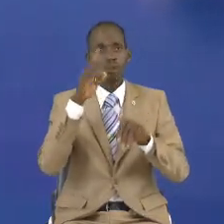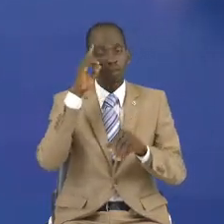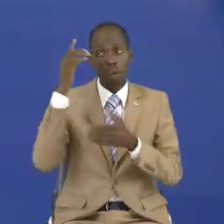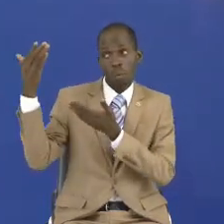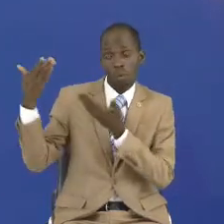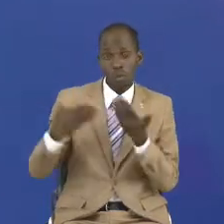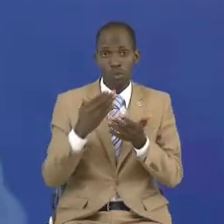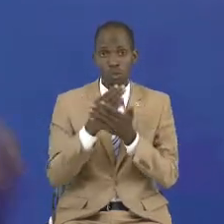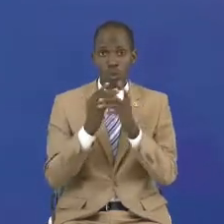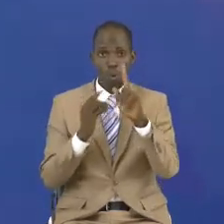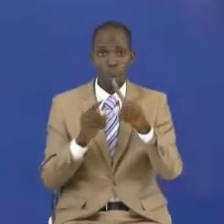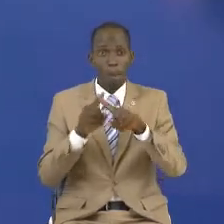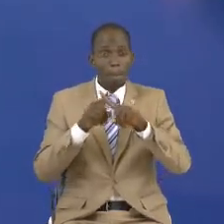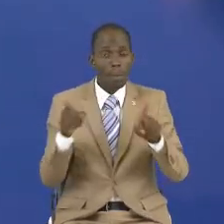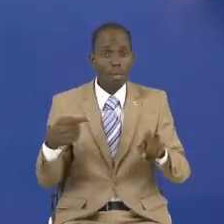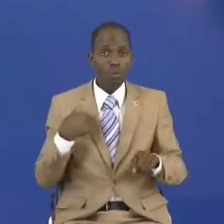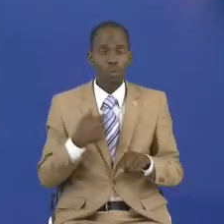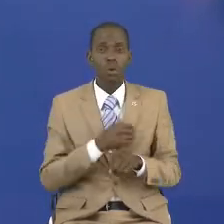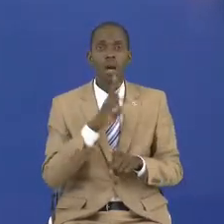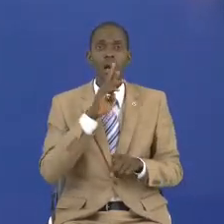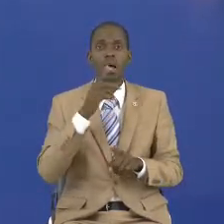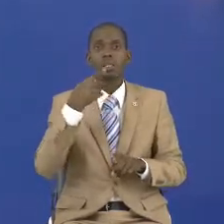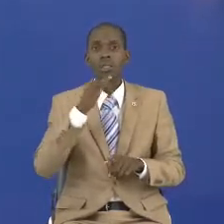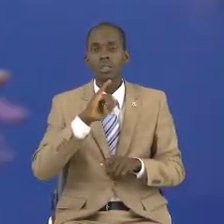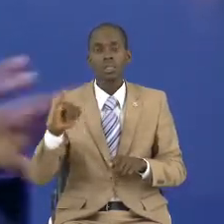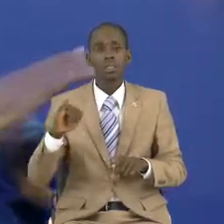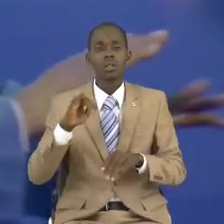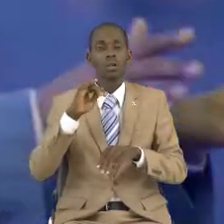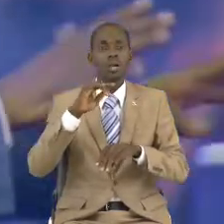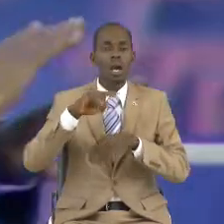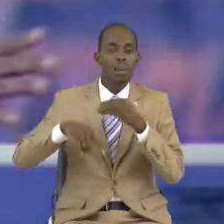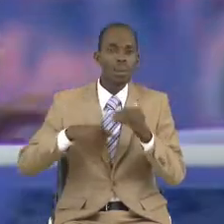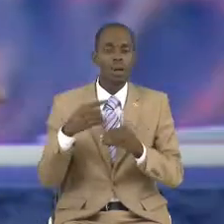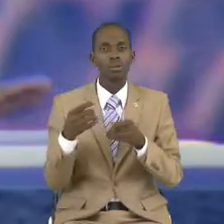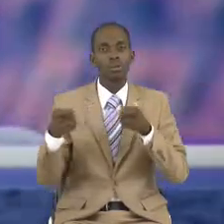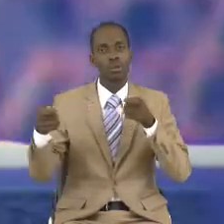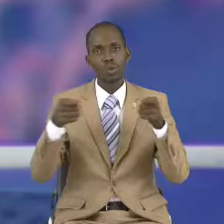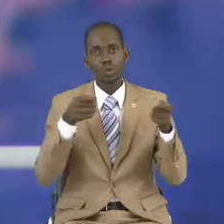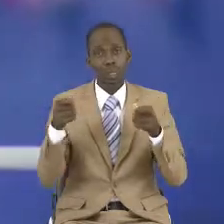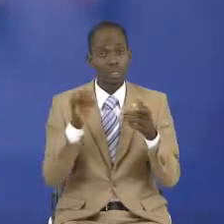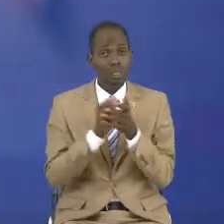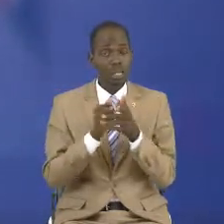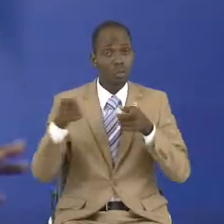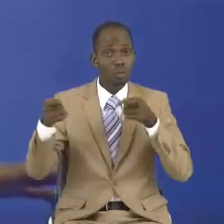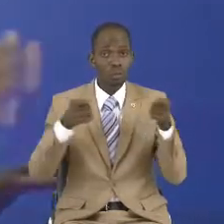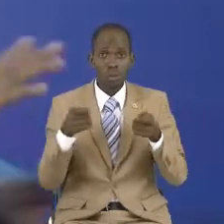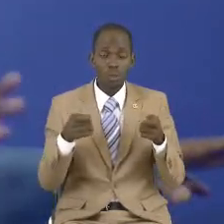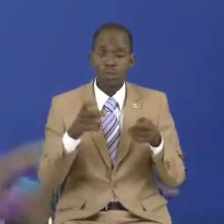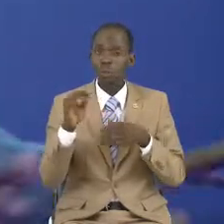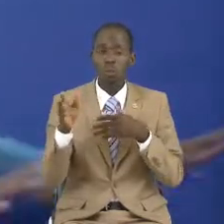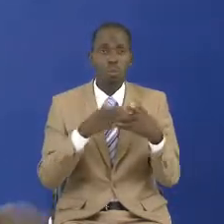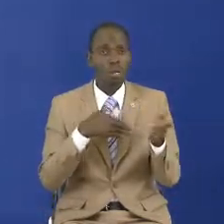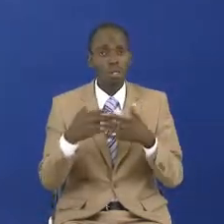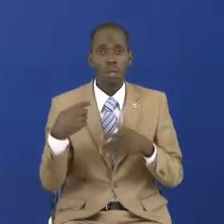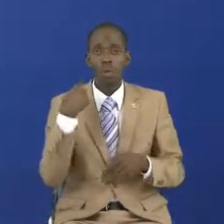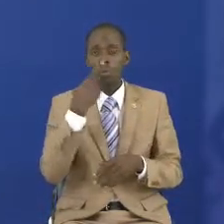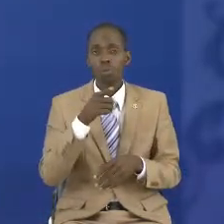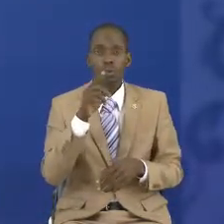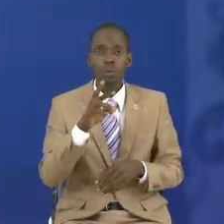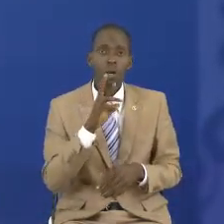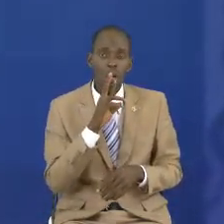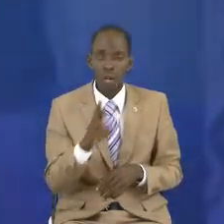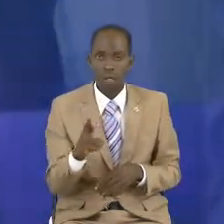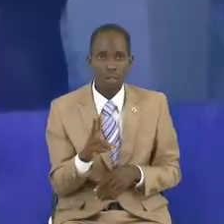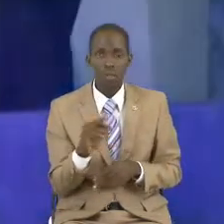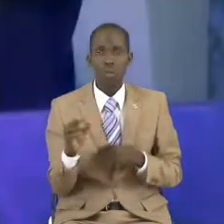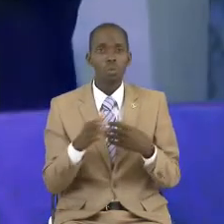about dominion and the dominion we're talking about no matter who you are no matter where